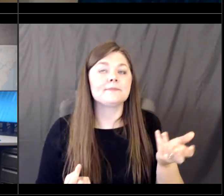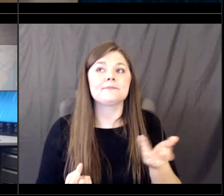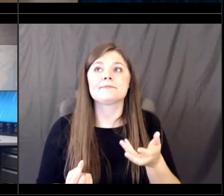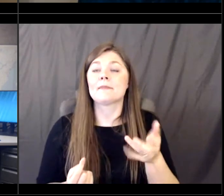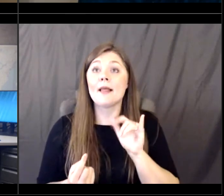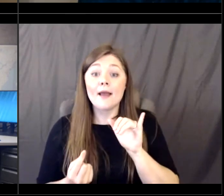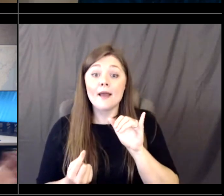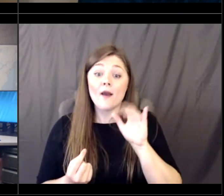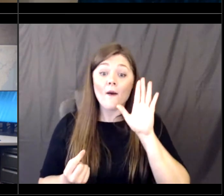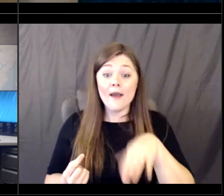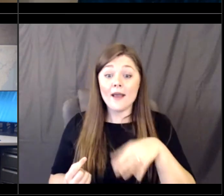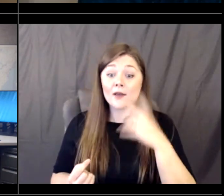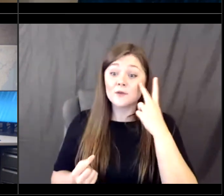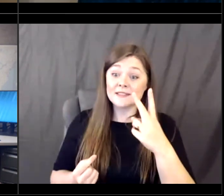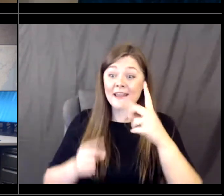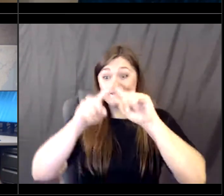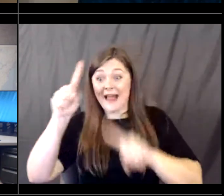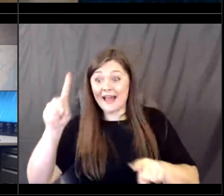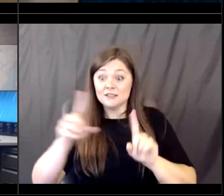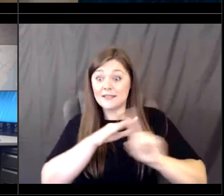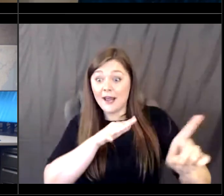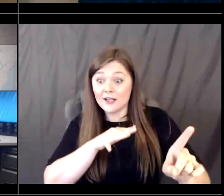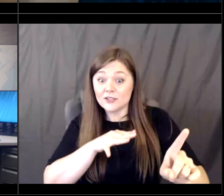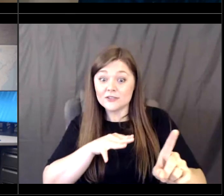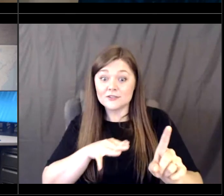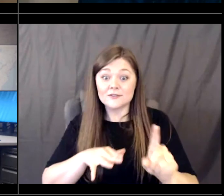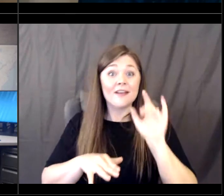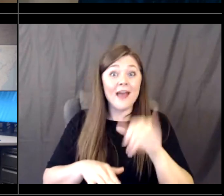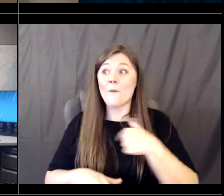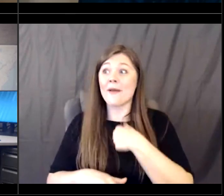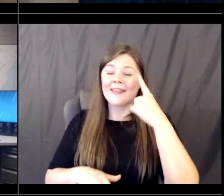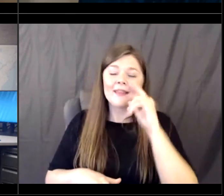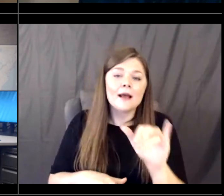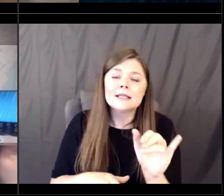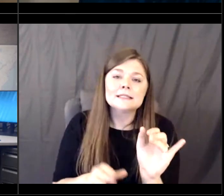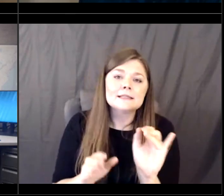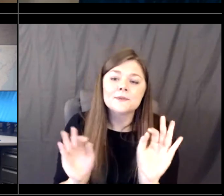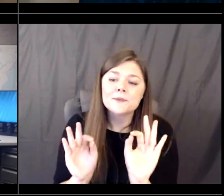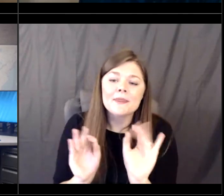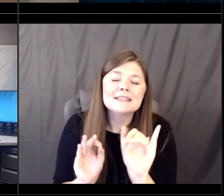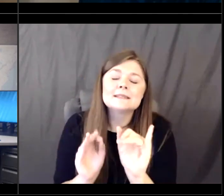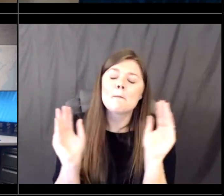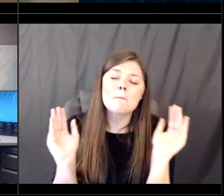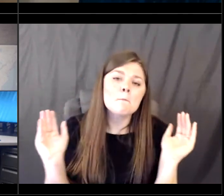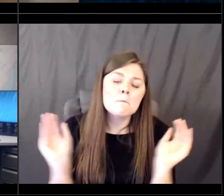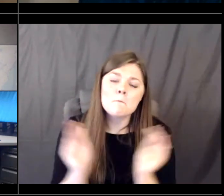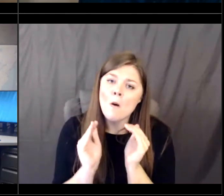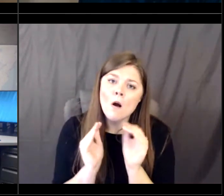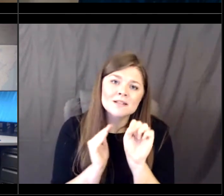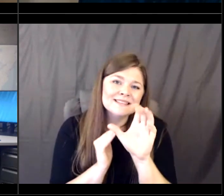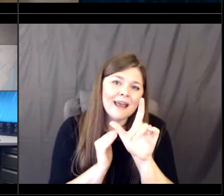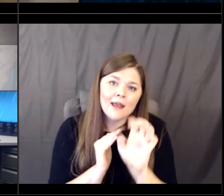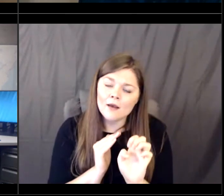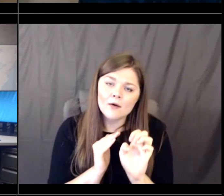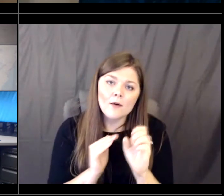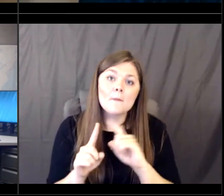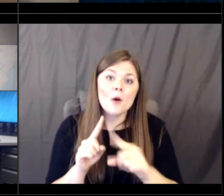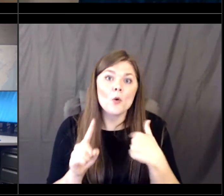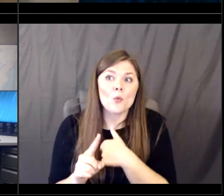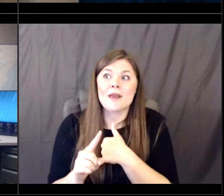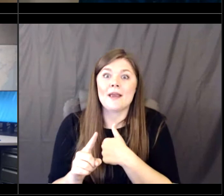that, here, see a flash dash, look what we've accomplished. It's a small scale. It's one message of the many that we have. And we came up with a solution